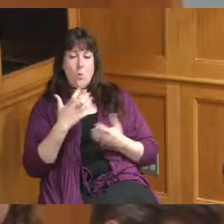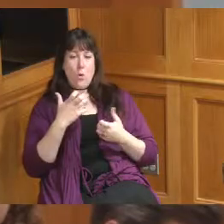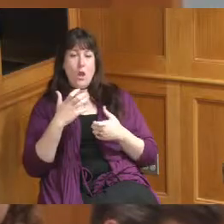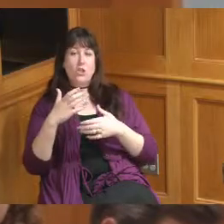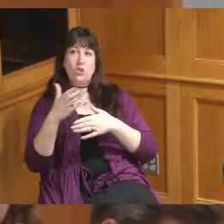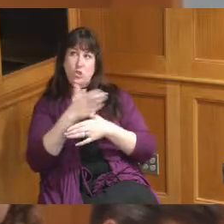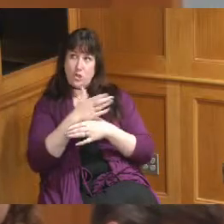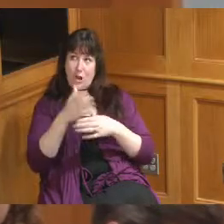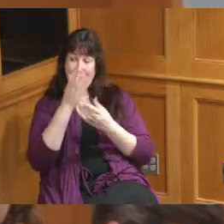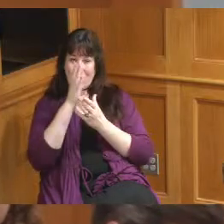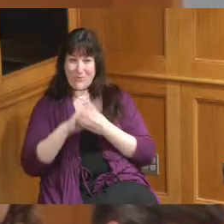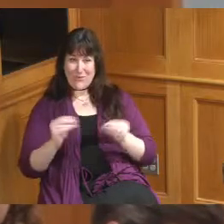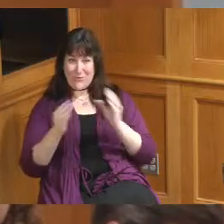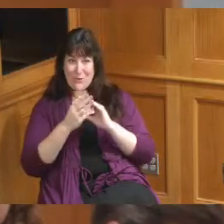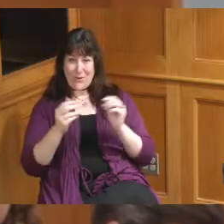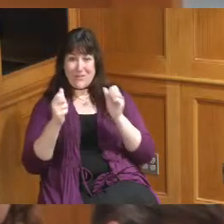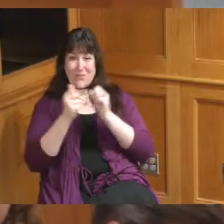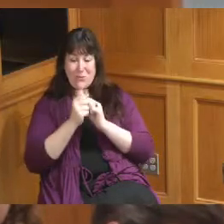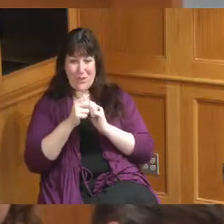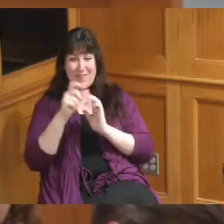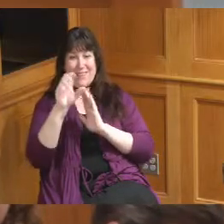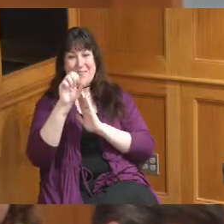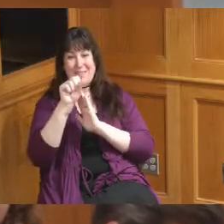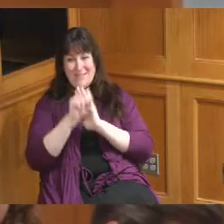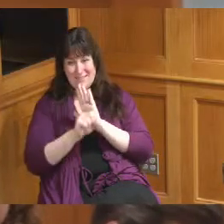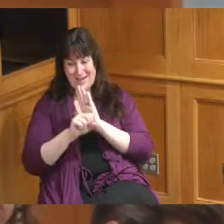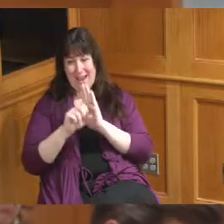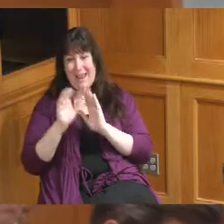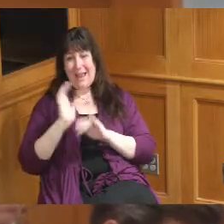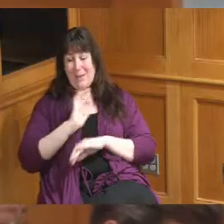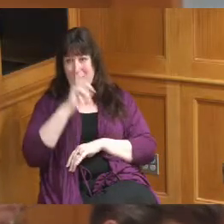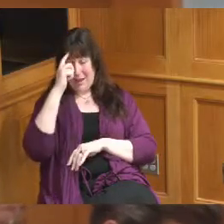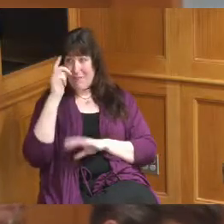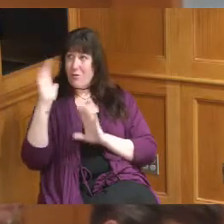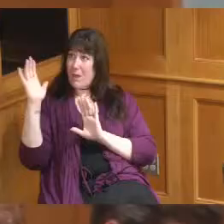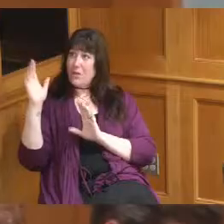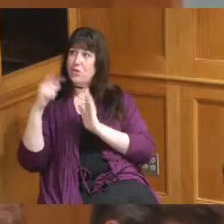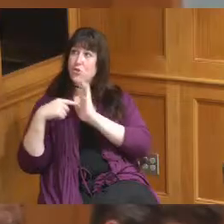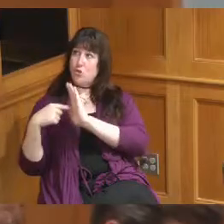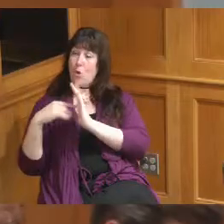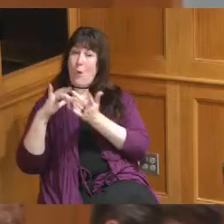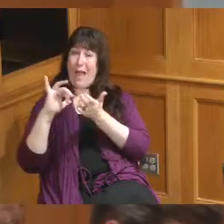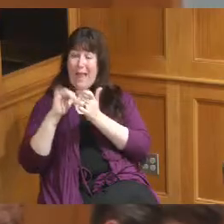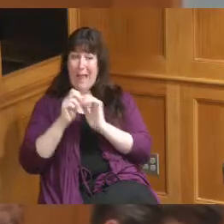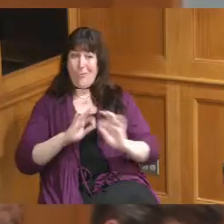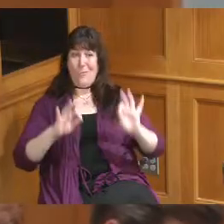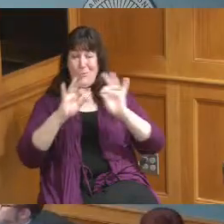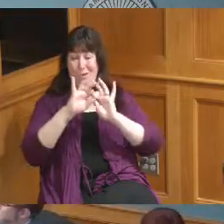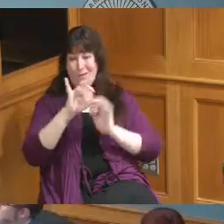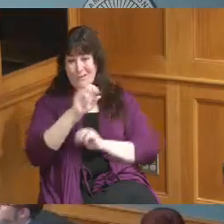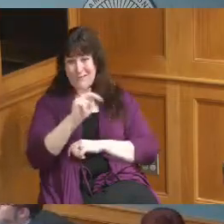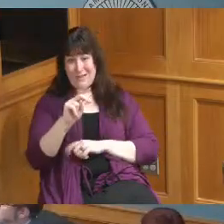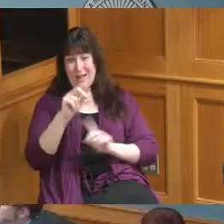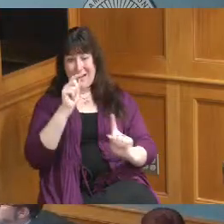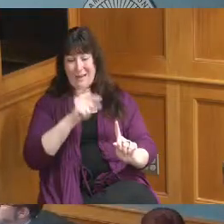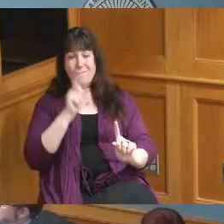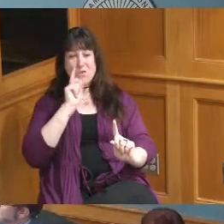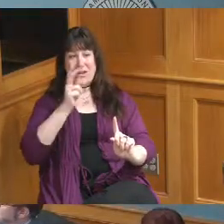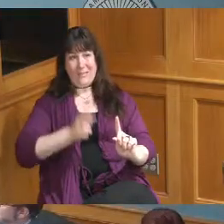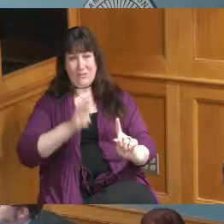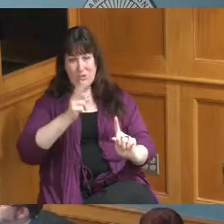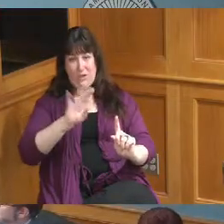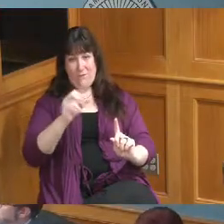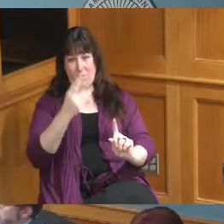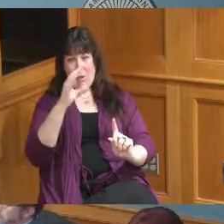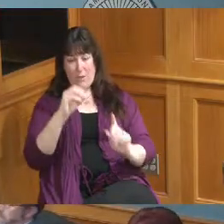committee so they understand just how vital Cincinnati and Hamilton County has been to the entire history of Ohio. Okay. Thank you. Thank you very much. Thank you. I have